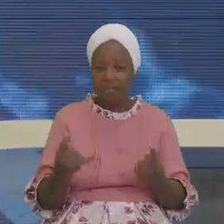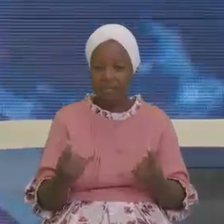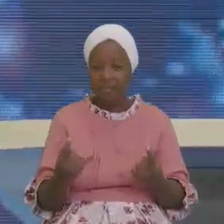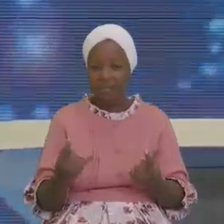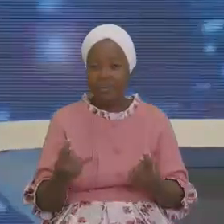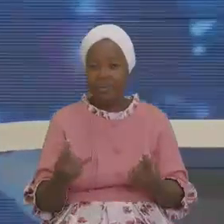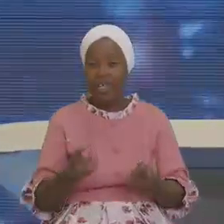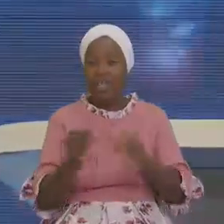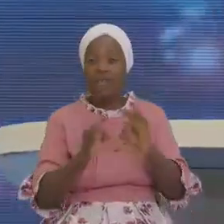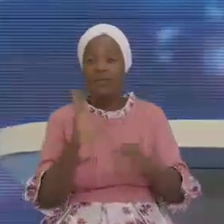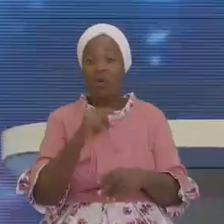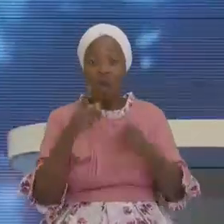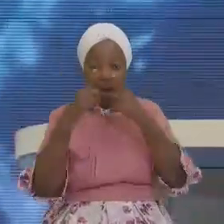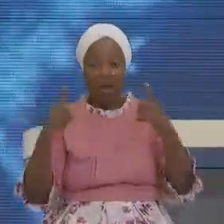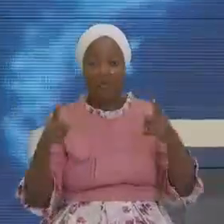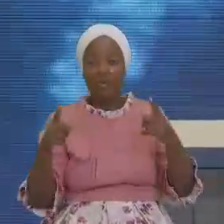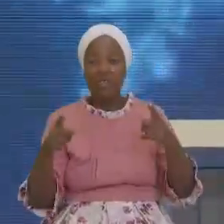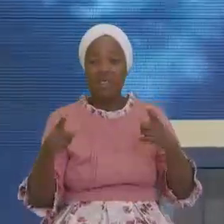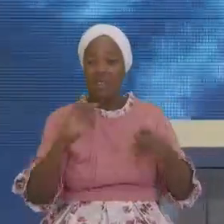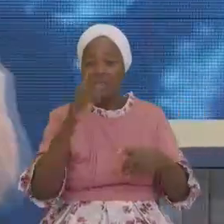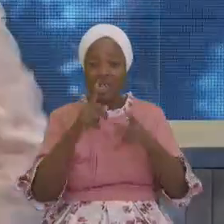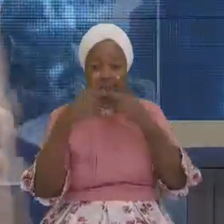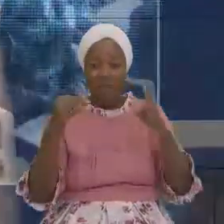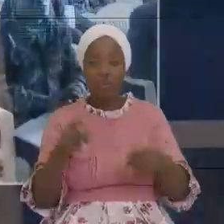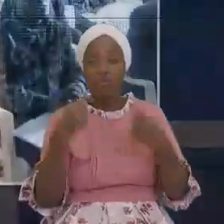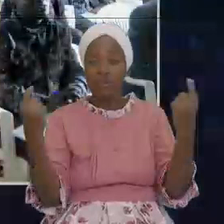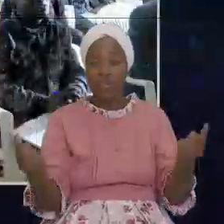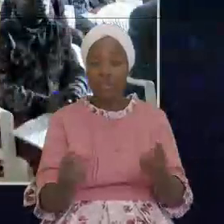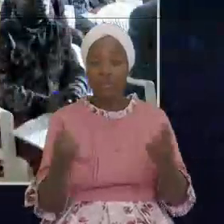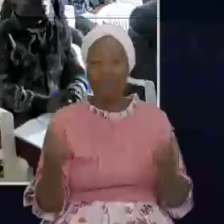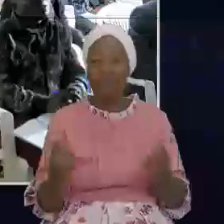if your language is the language of sin,